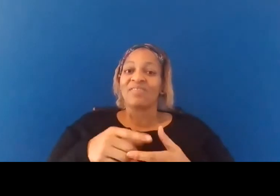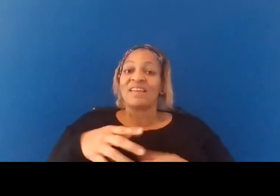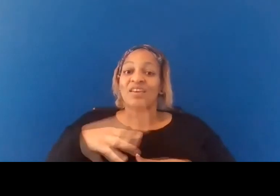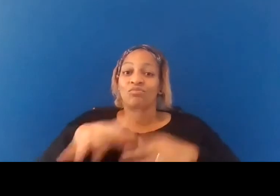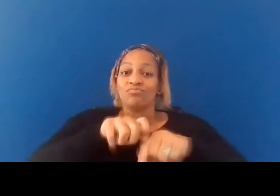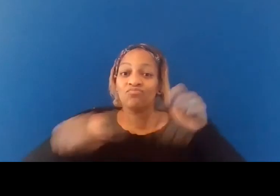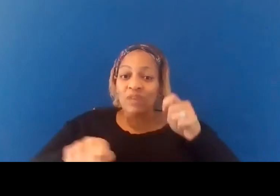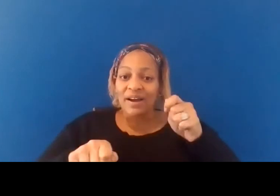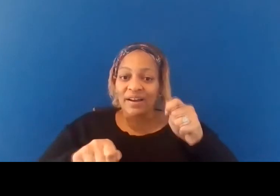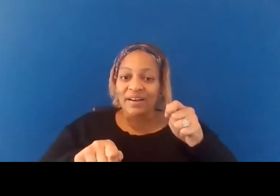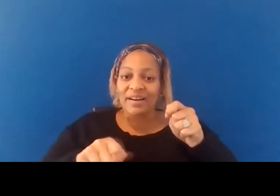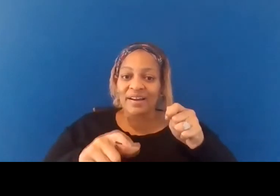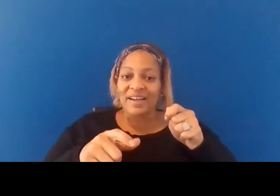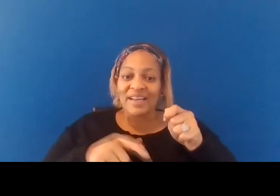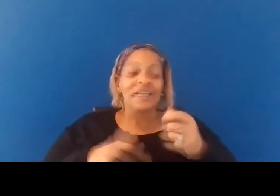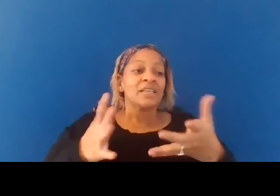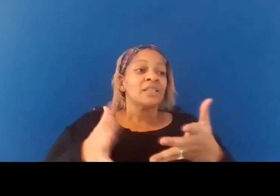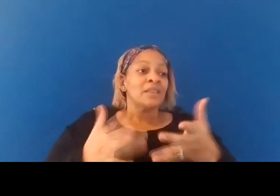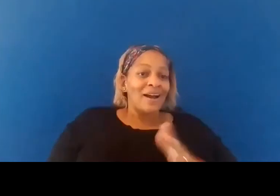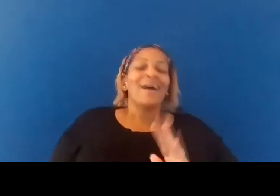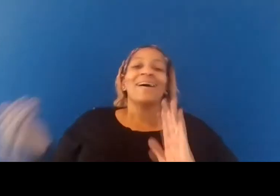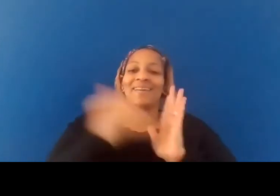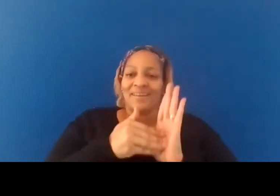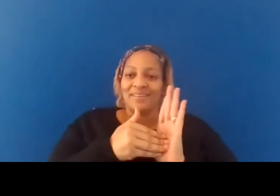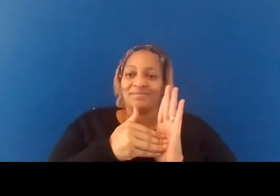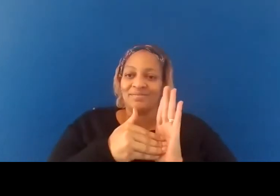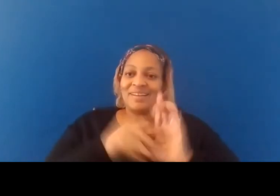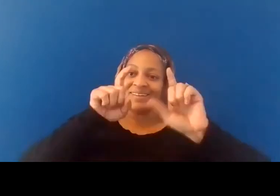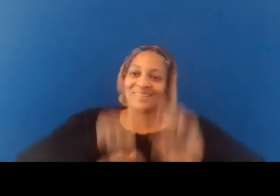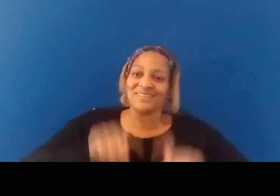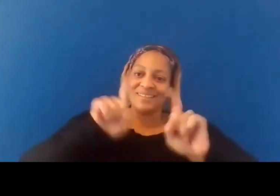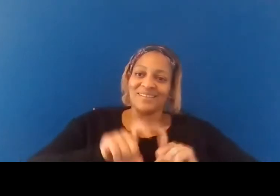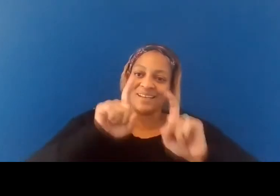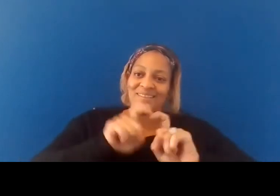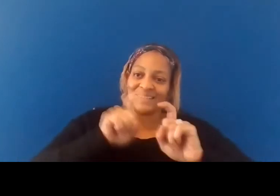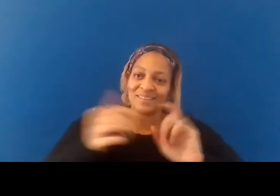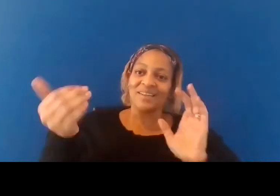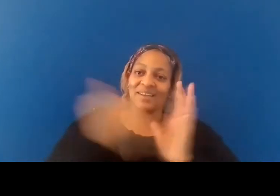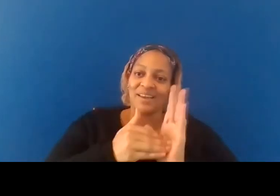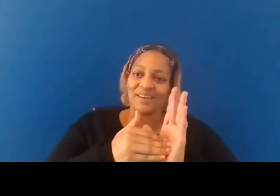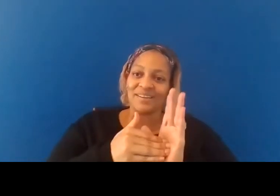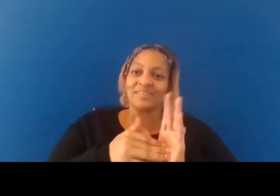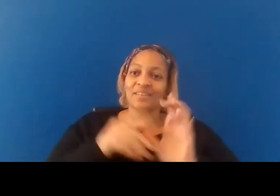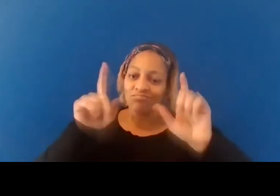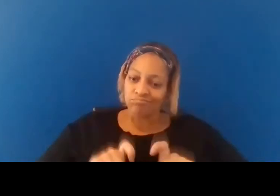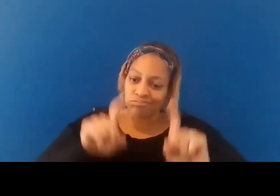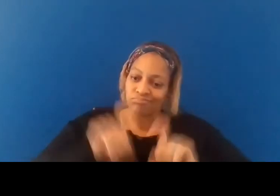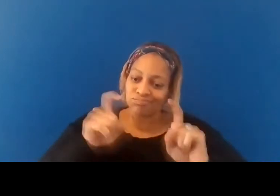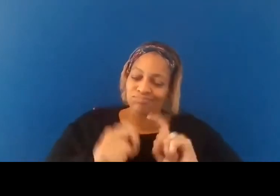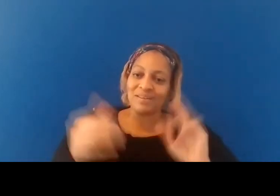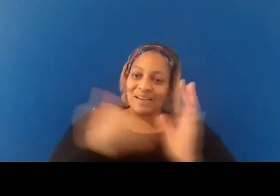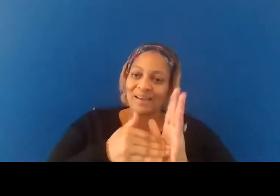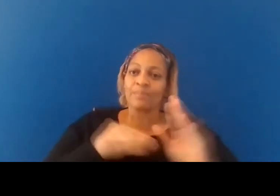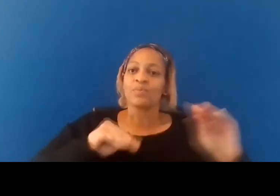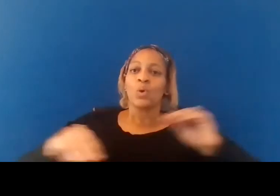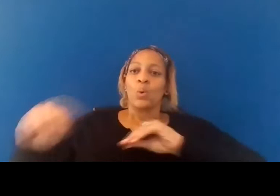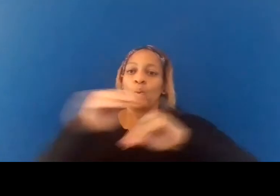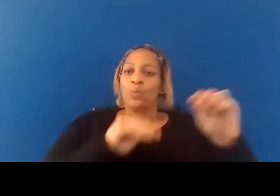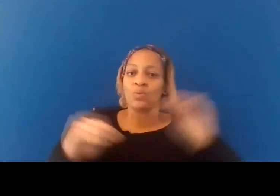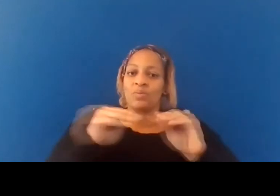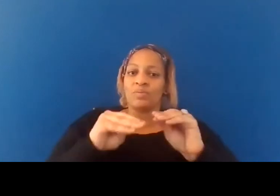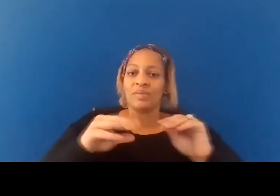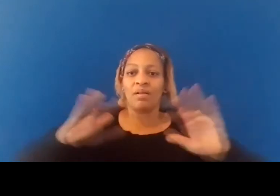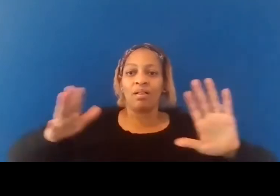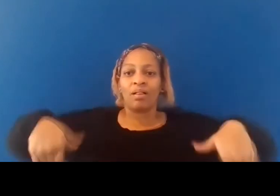rinse and repeat. You do it again. Treat and move your feet. I don't see the demonstration. I